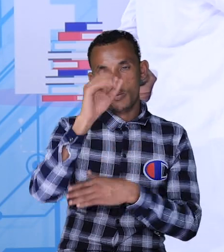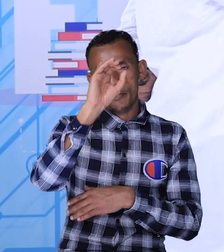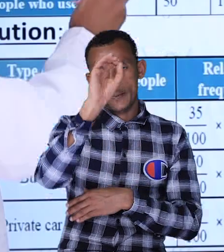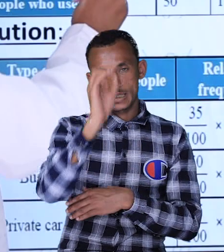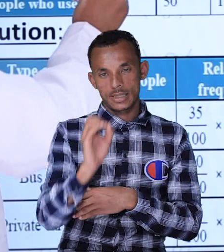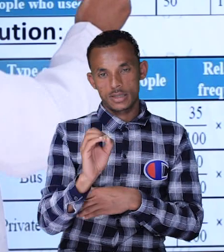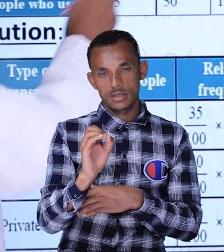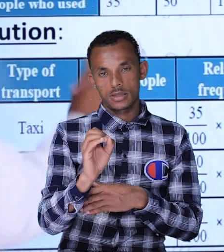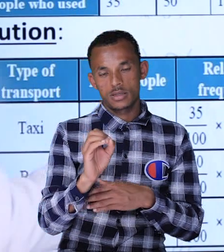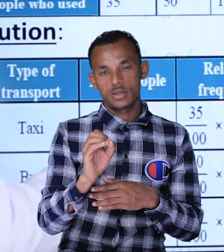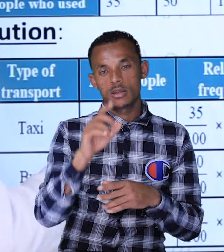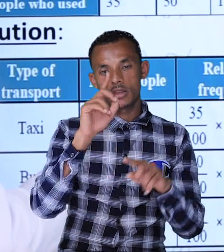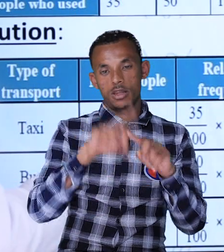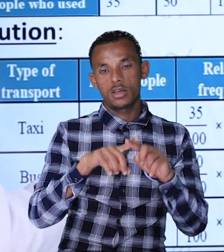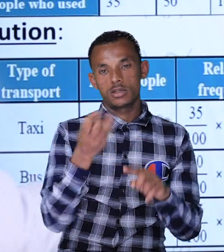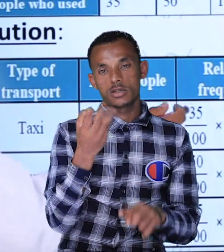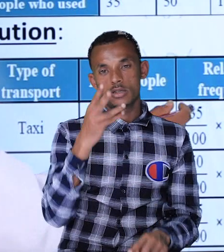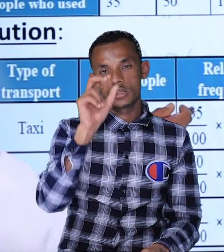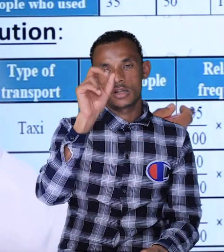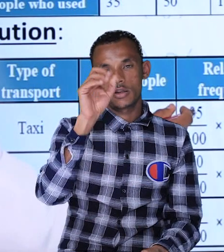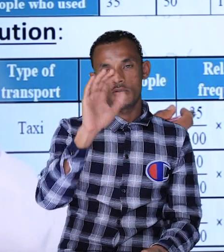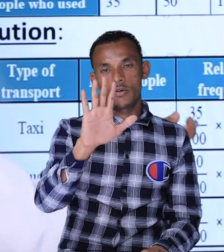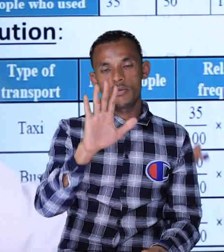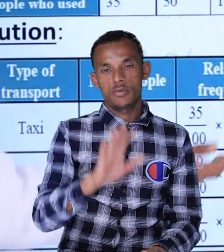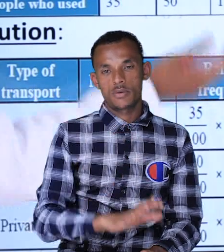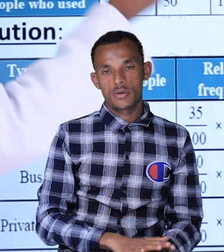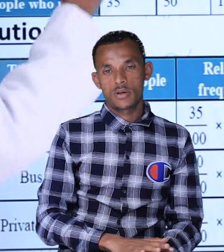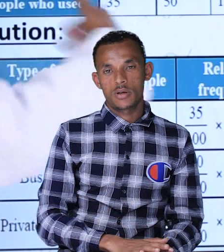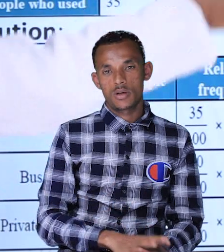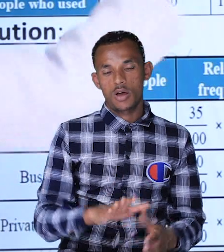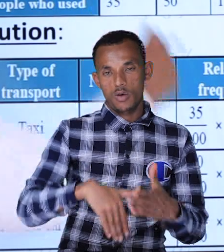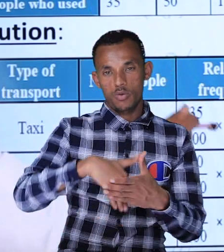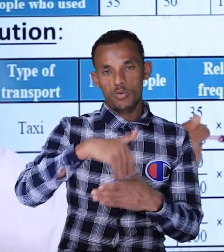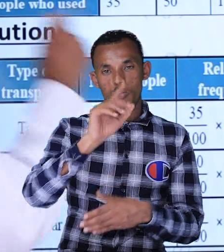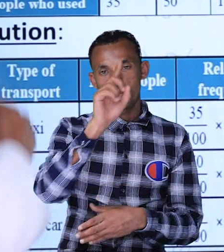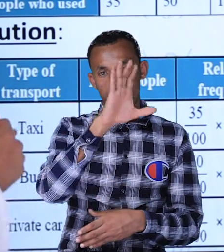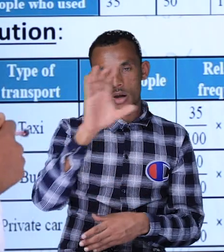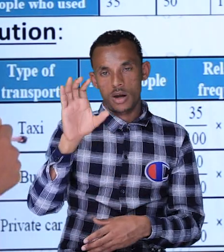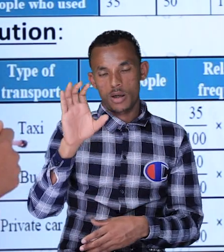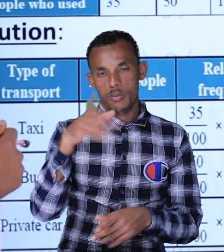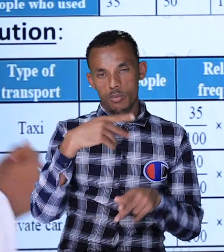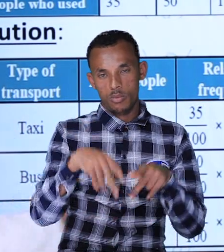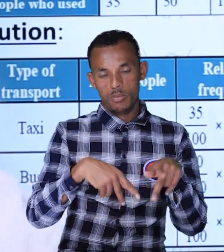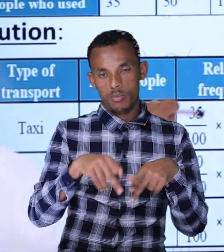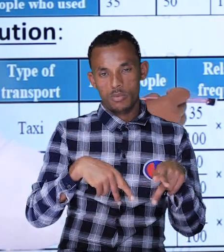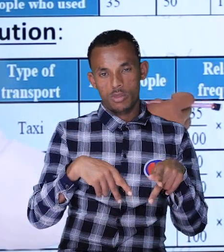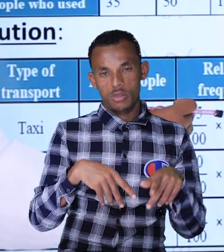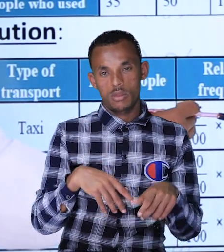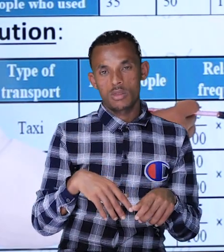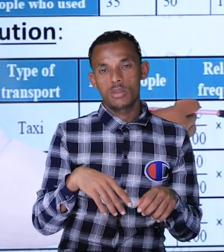percentage of a taxi is this 35 out of 100 people.